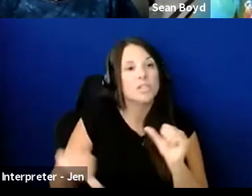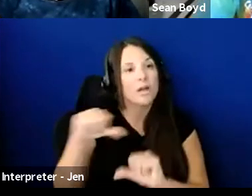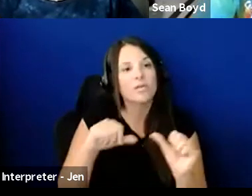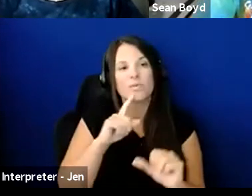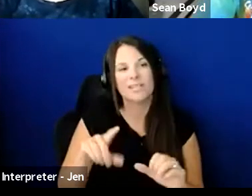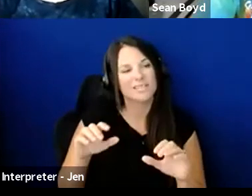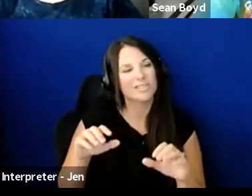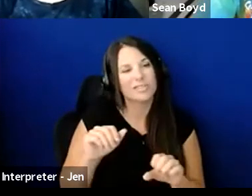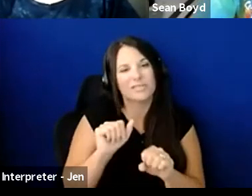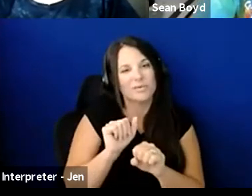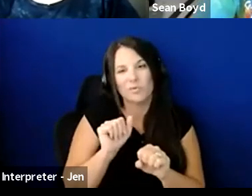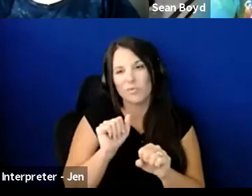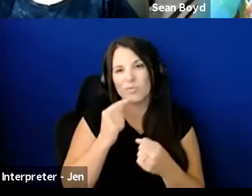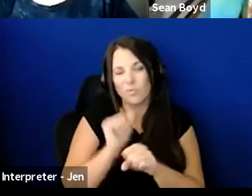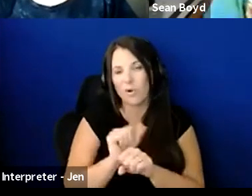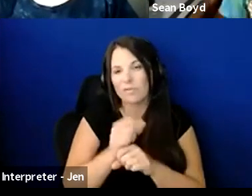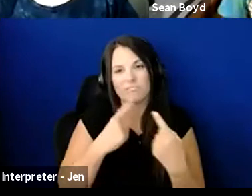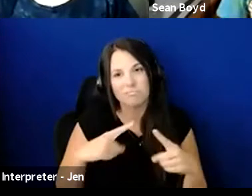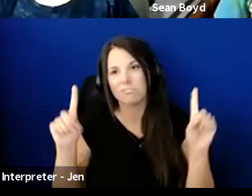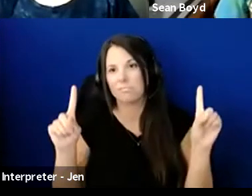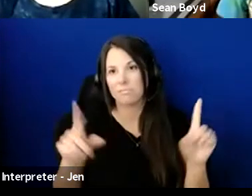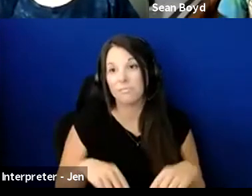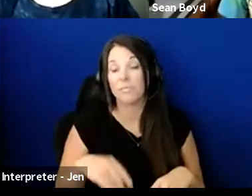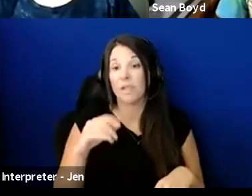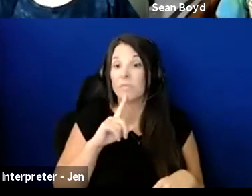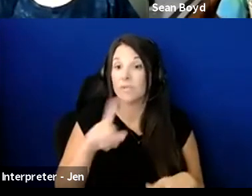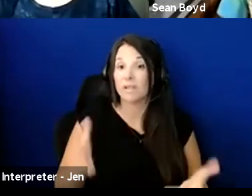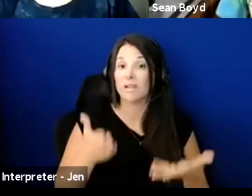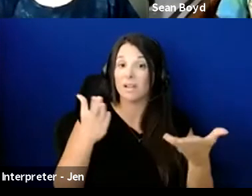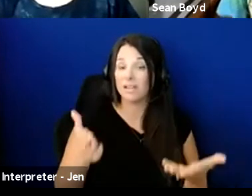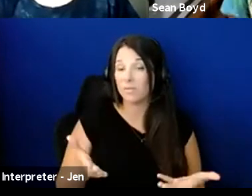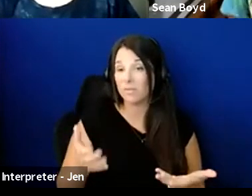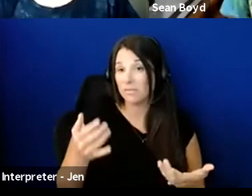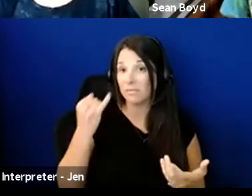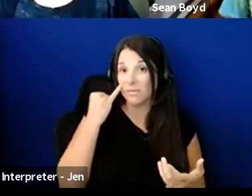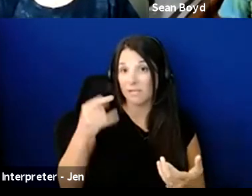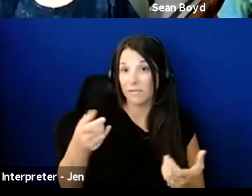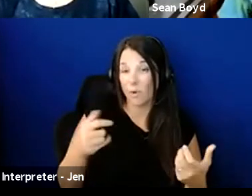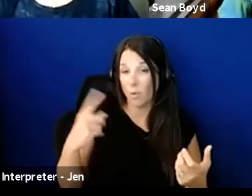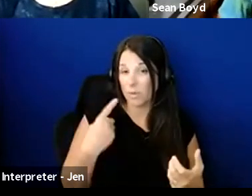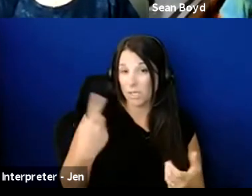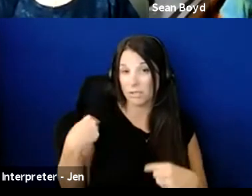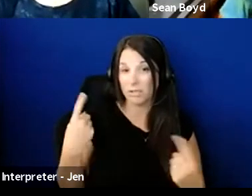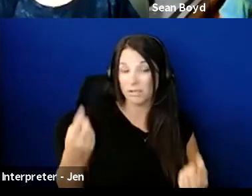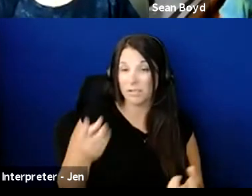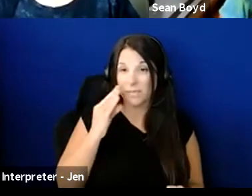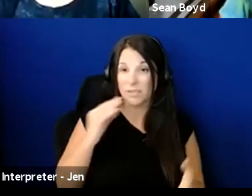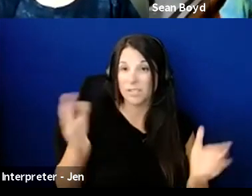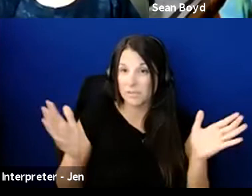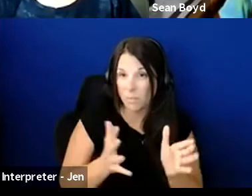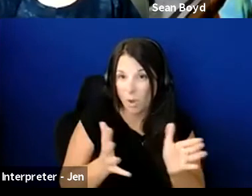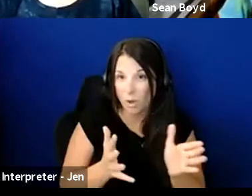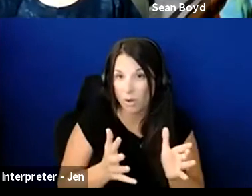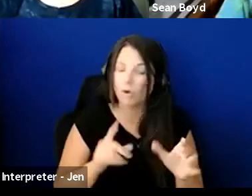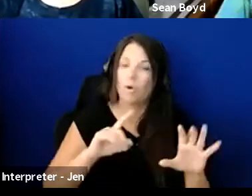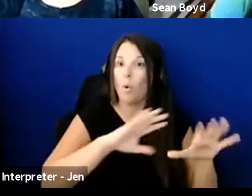so I highly recommend if you've only done whole class discussions, maybe this semester, try some small group discussions and try to build that community with them.